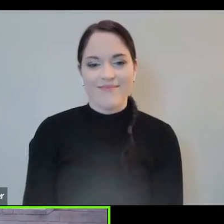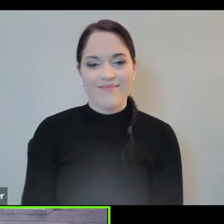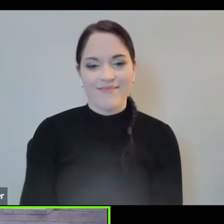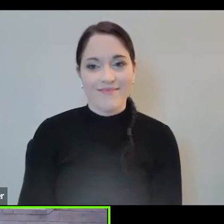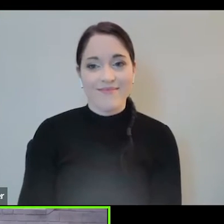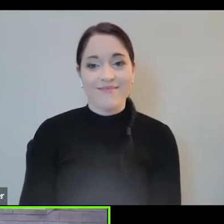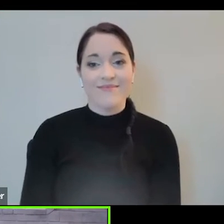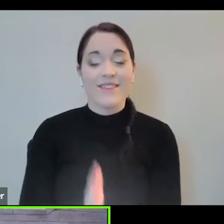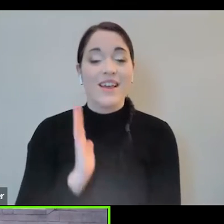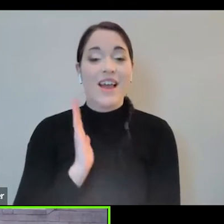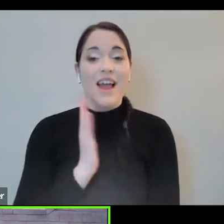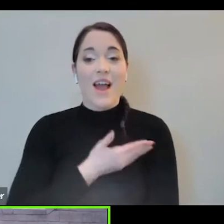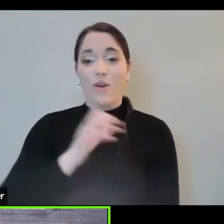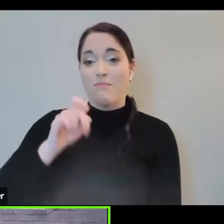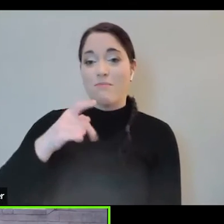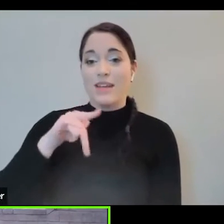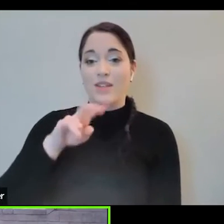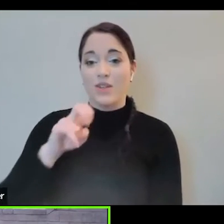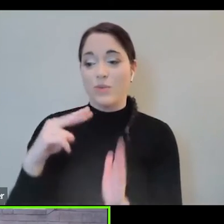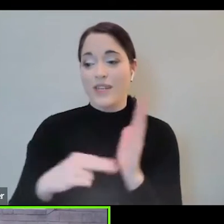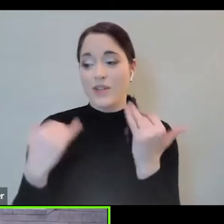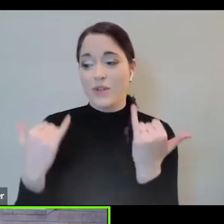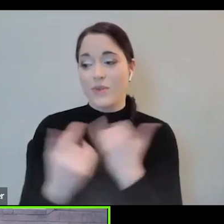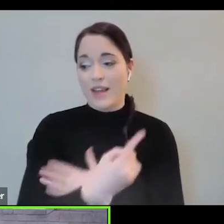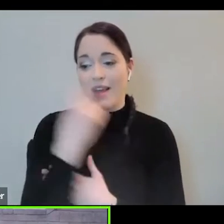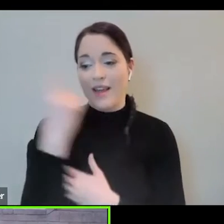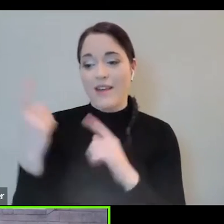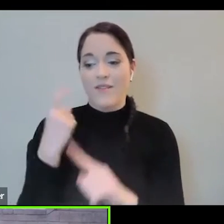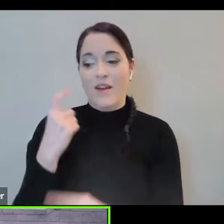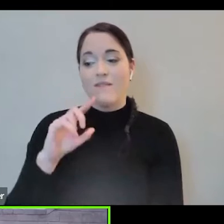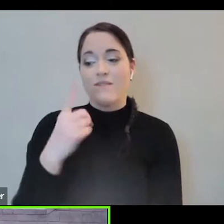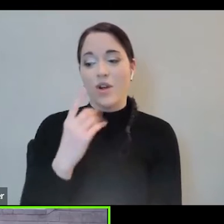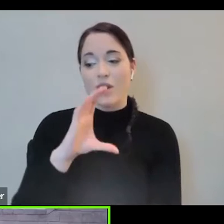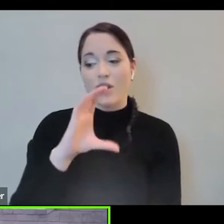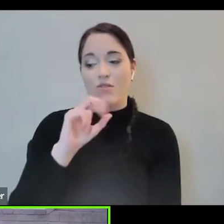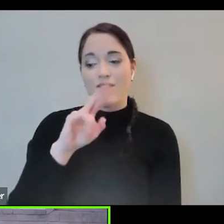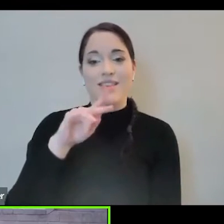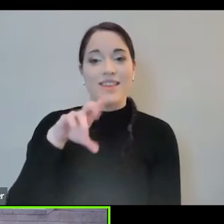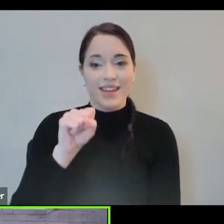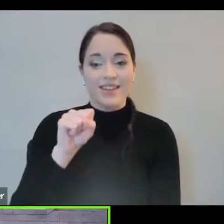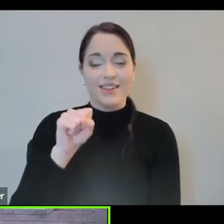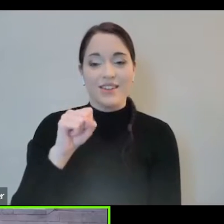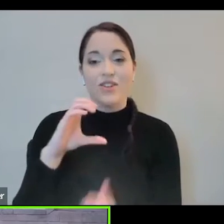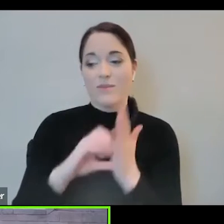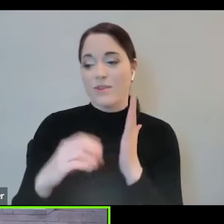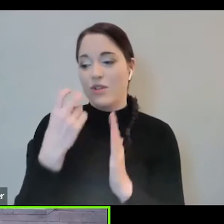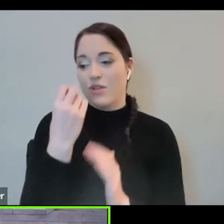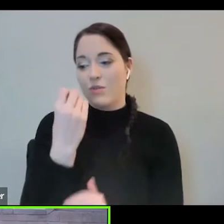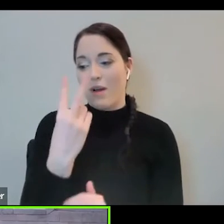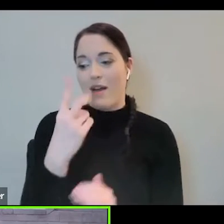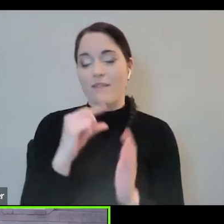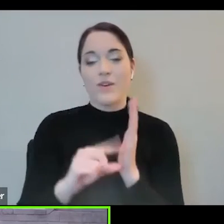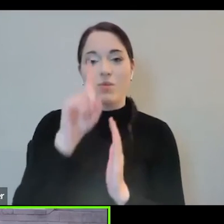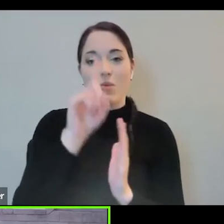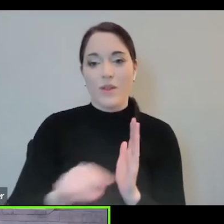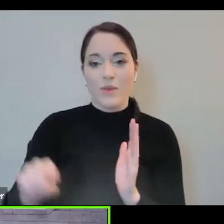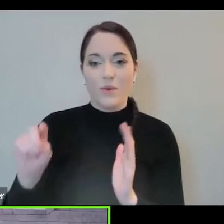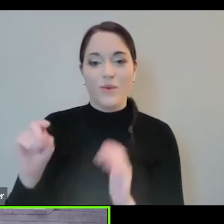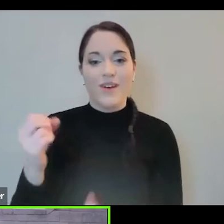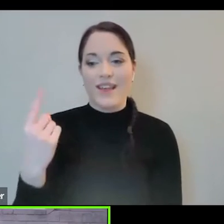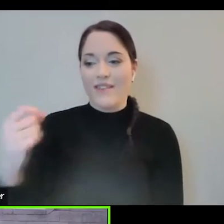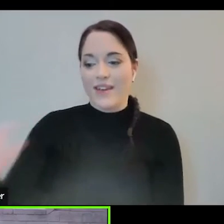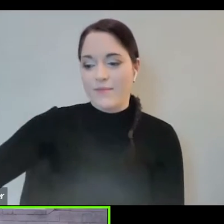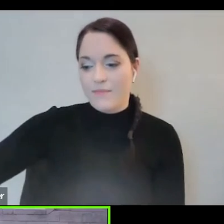Our epistle reading today is from 1 Corinthians 12, 1 through 11.